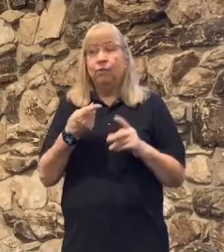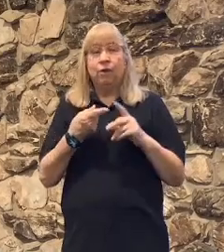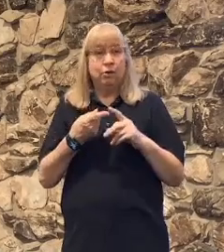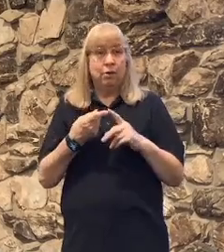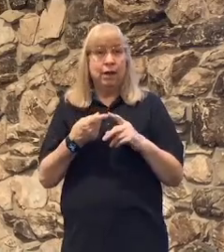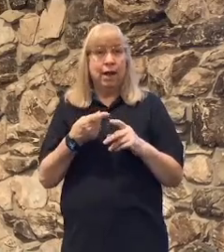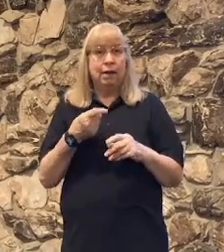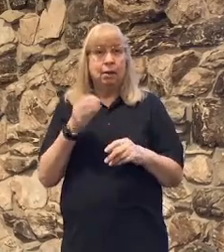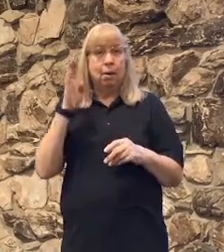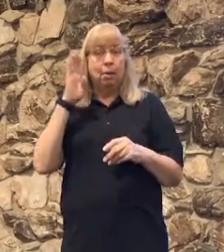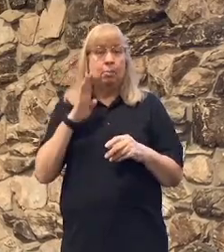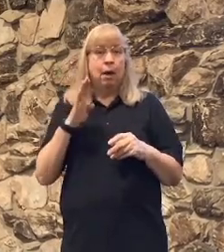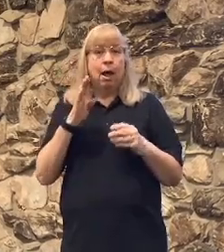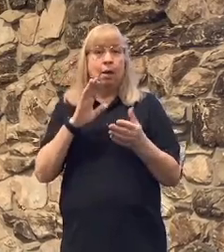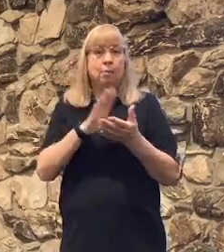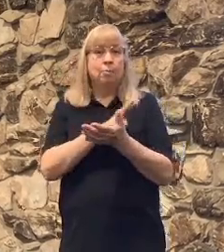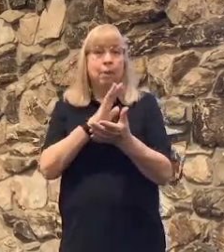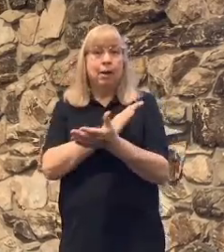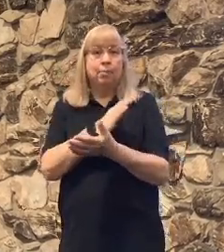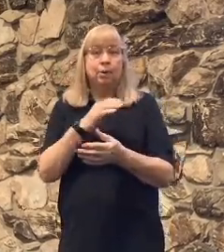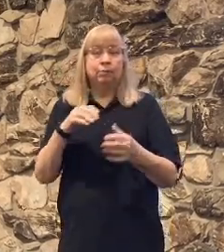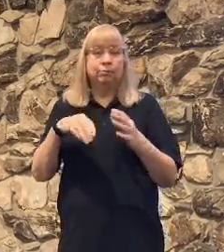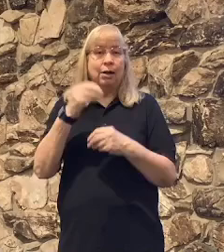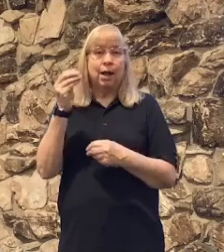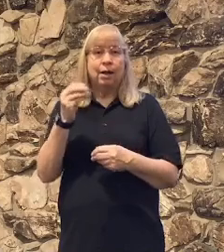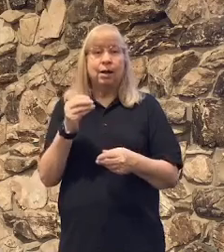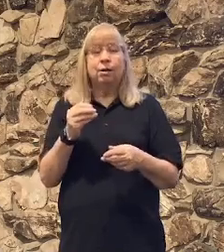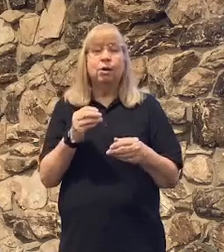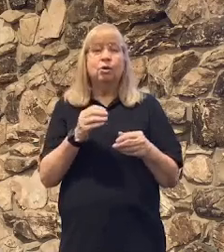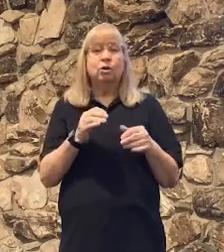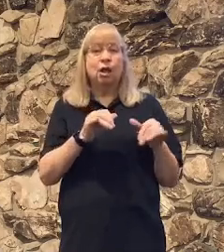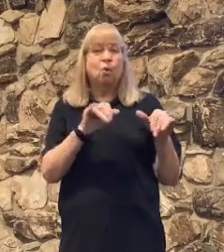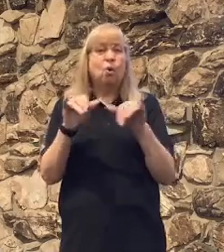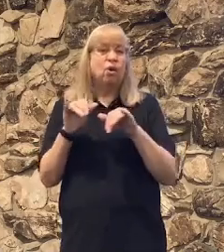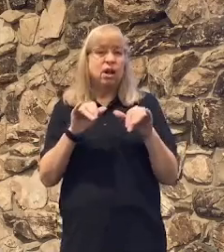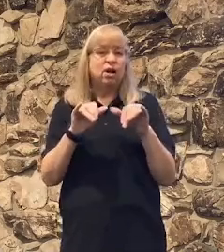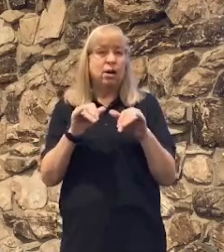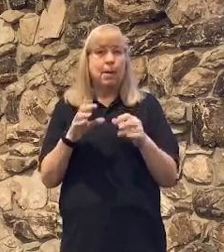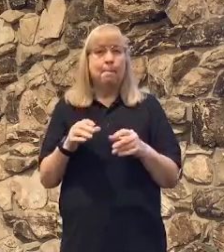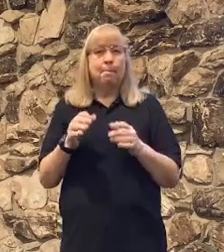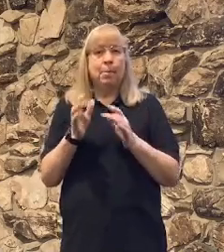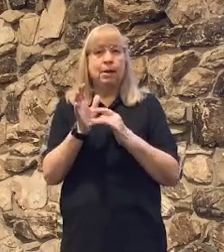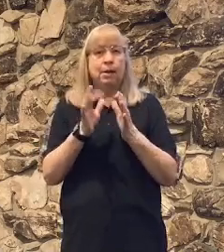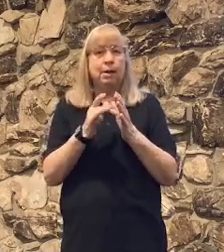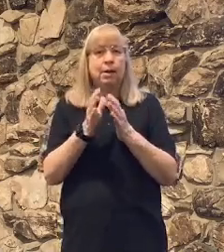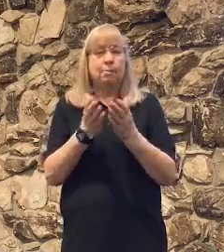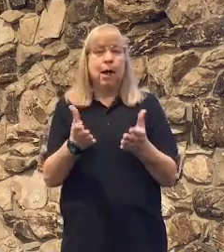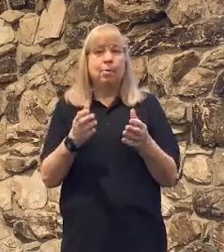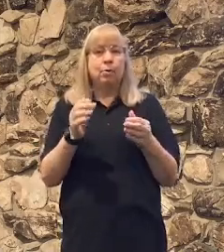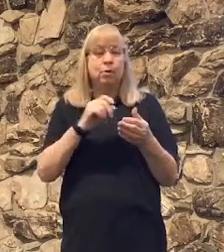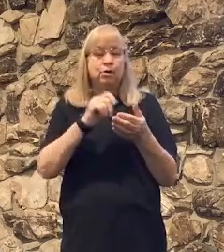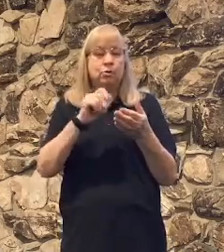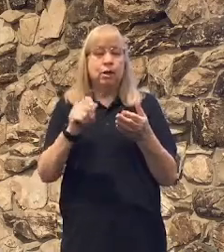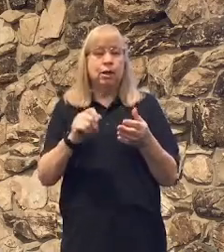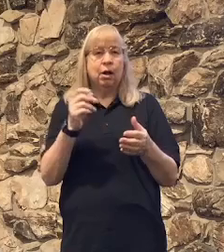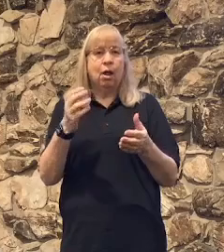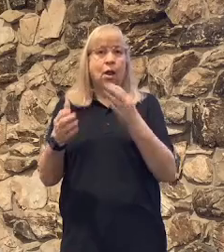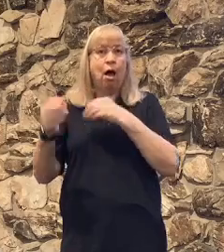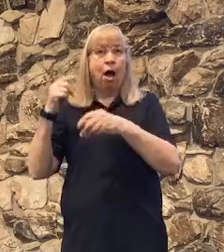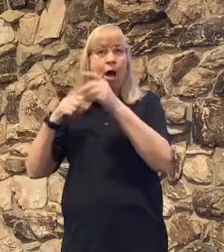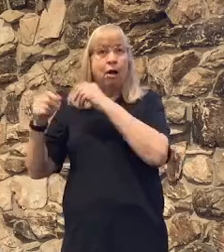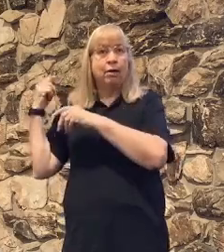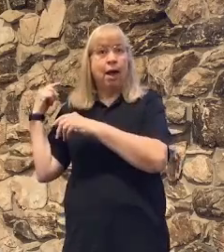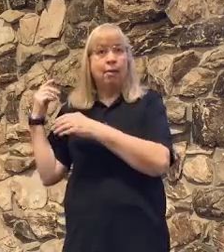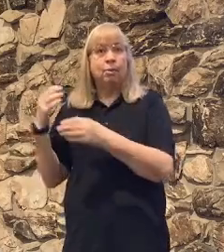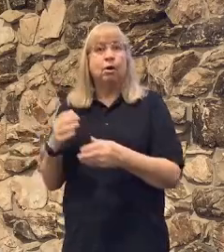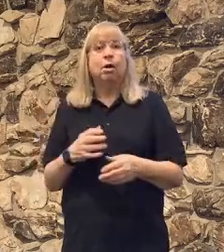on the outside. You know this, right? It looks kind of ordinary right now. But we know the Bible was written a long, long time ago. And some parts of the